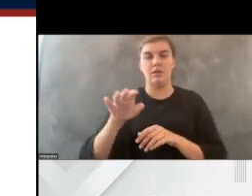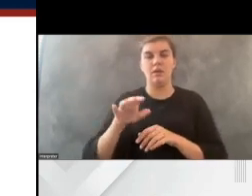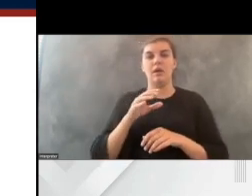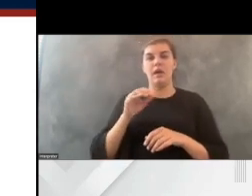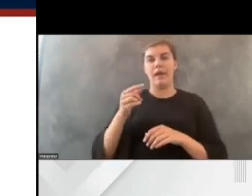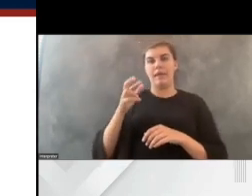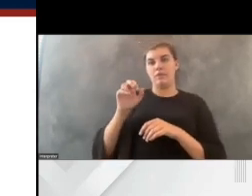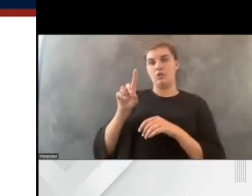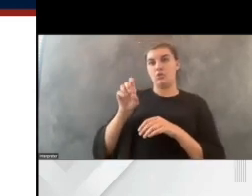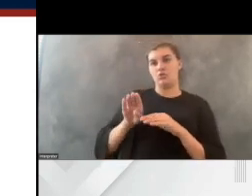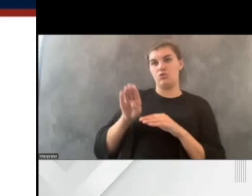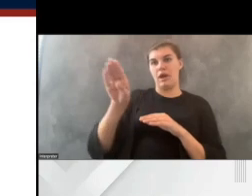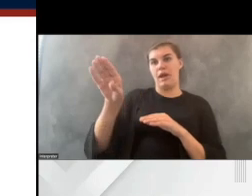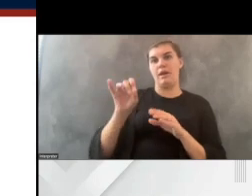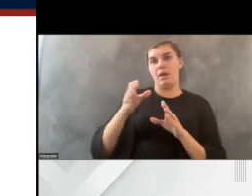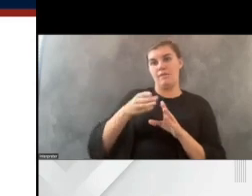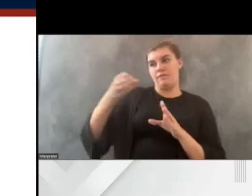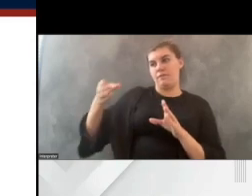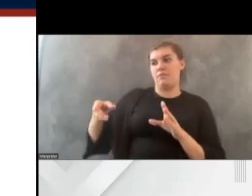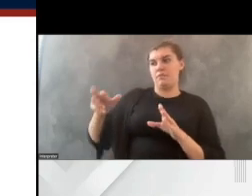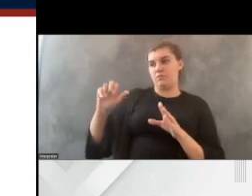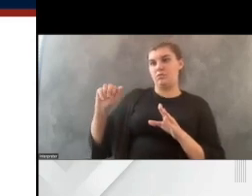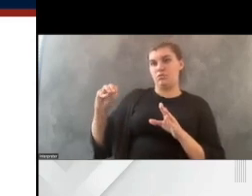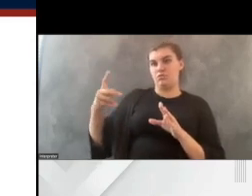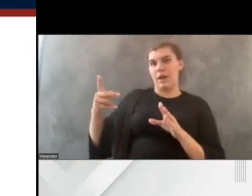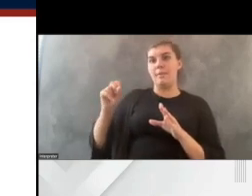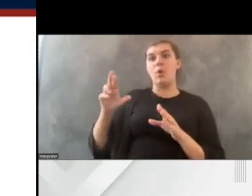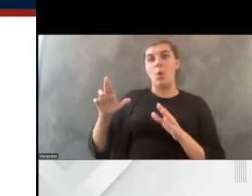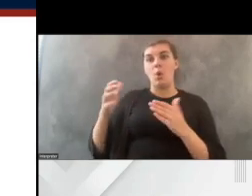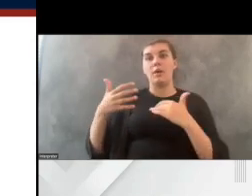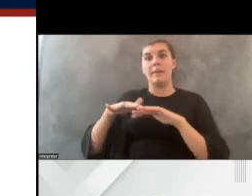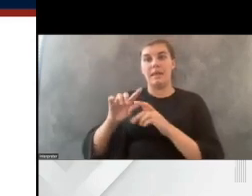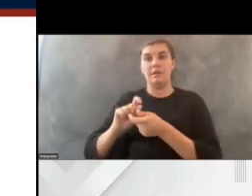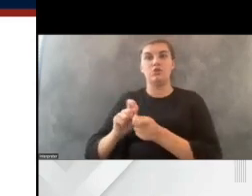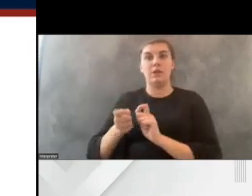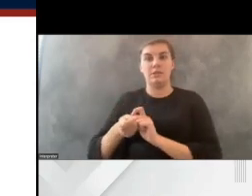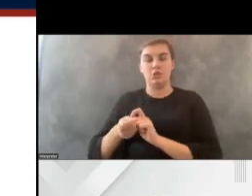lanes, including bike lanes that run parallel to the crosswalk.